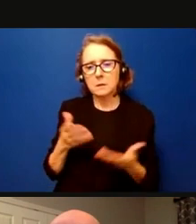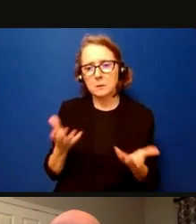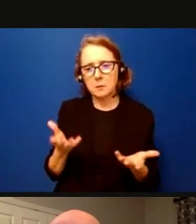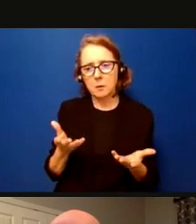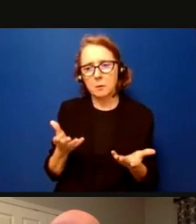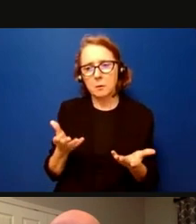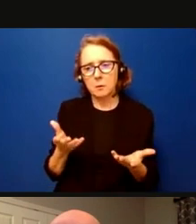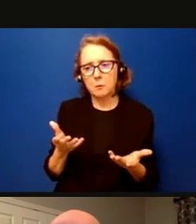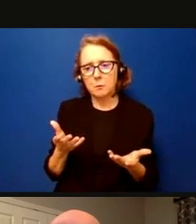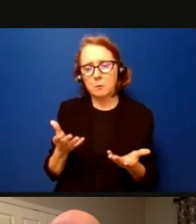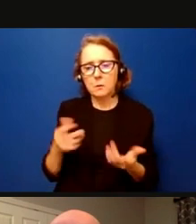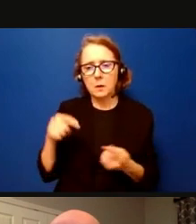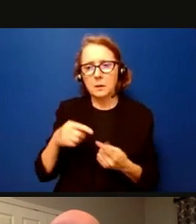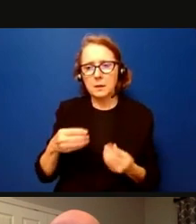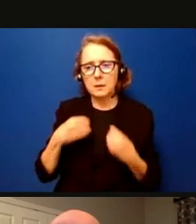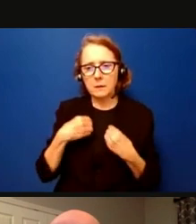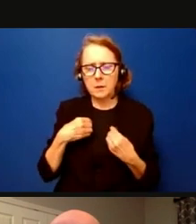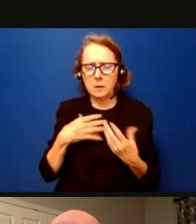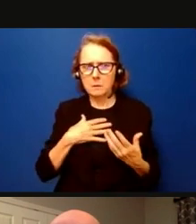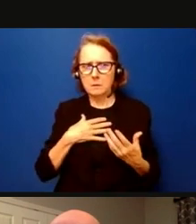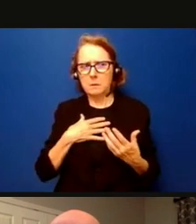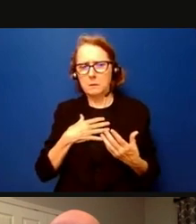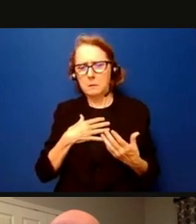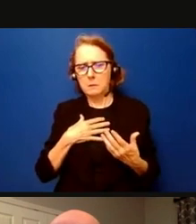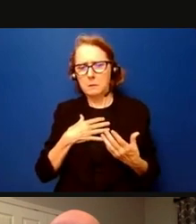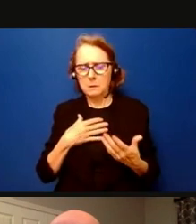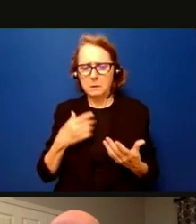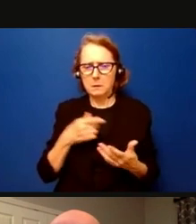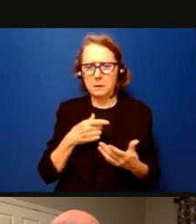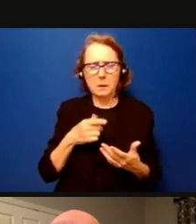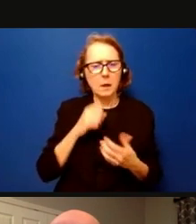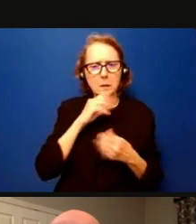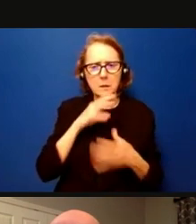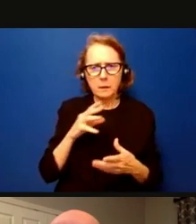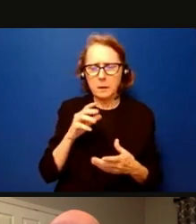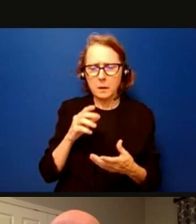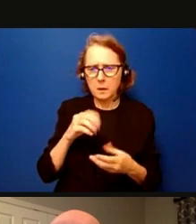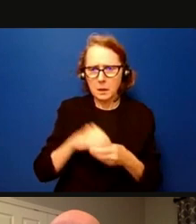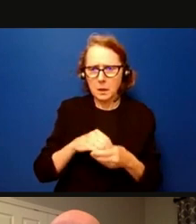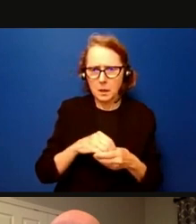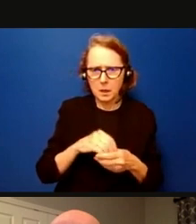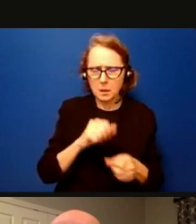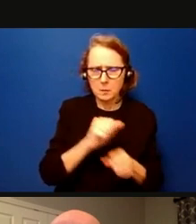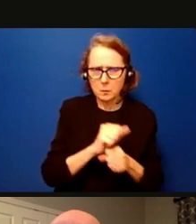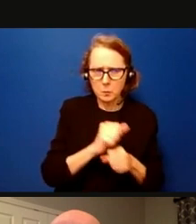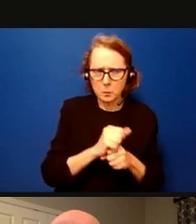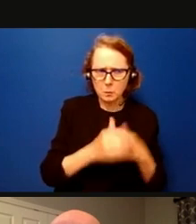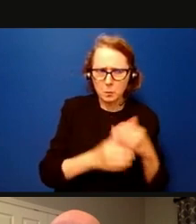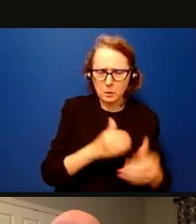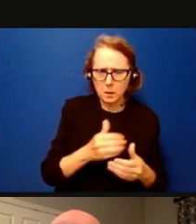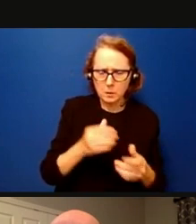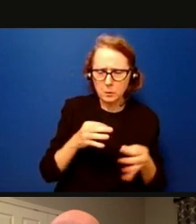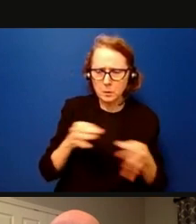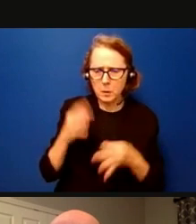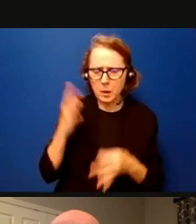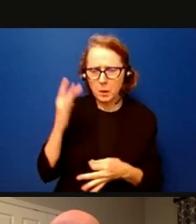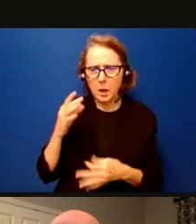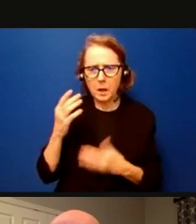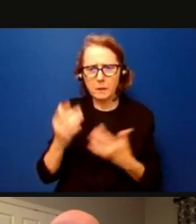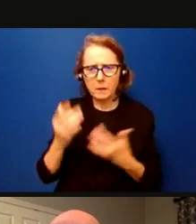And so this gives us pause. You haven't, nothing in the workshop explained why the fire department is not